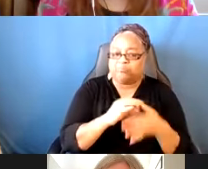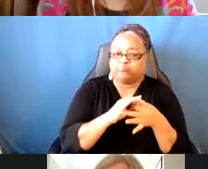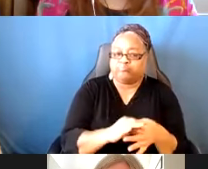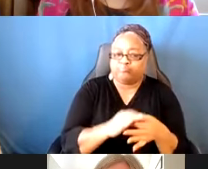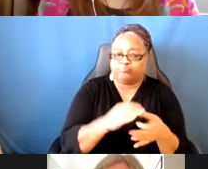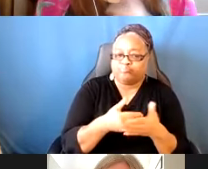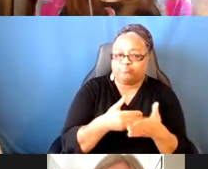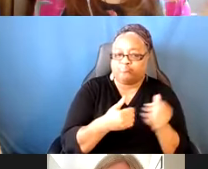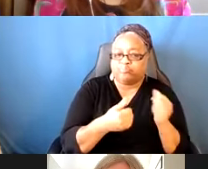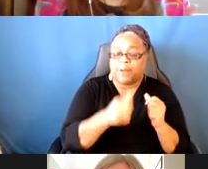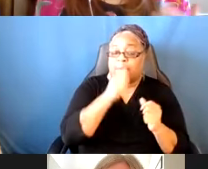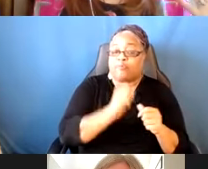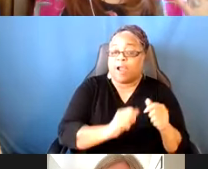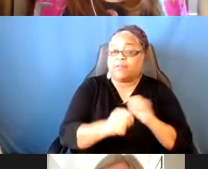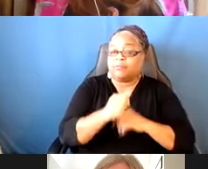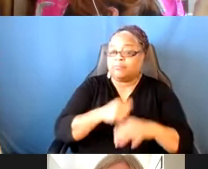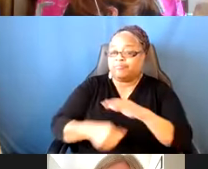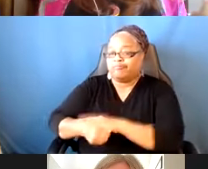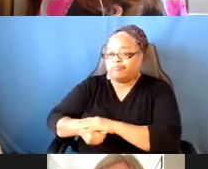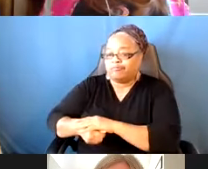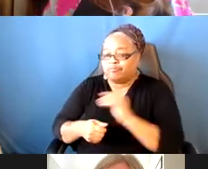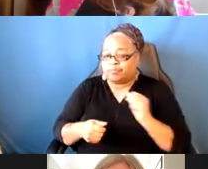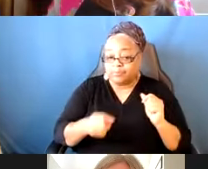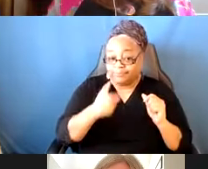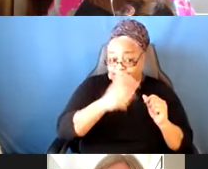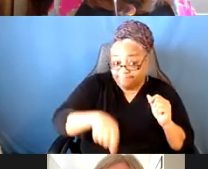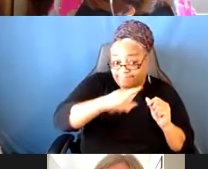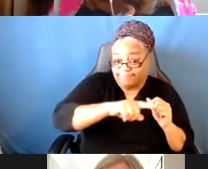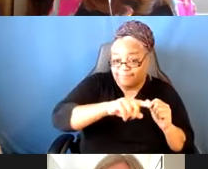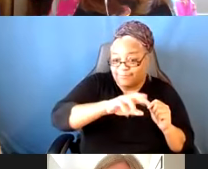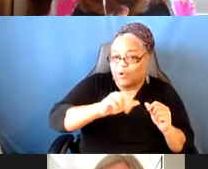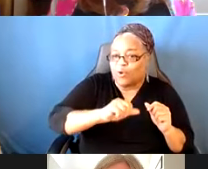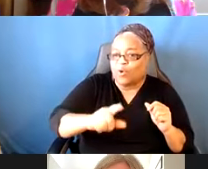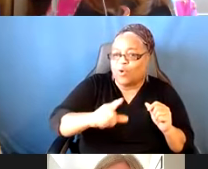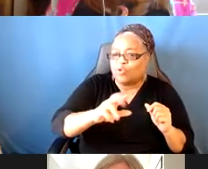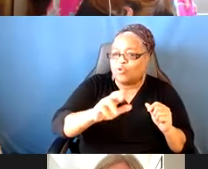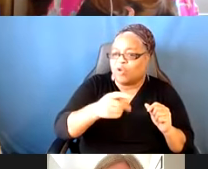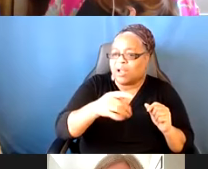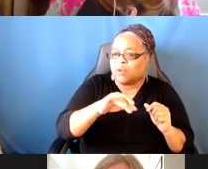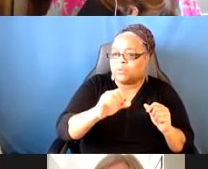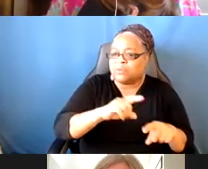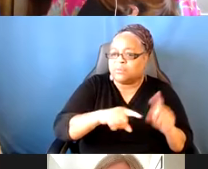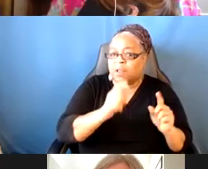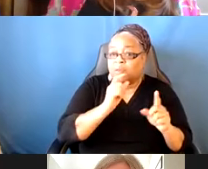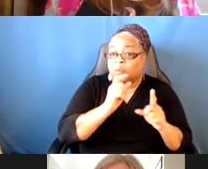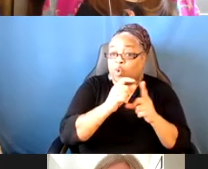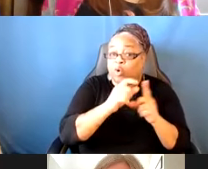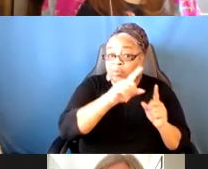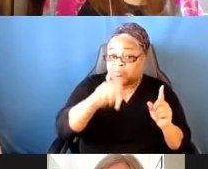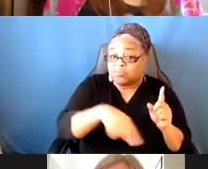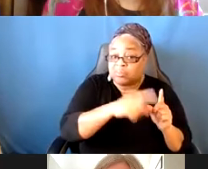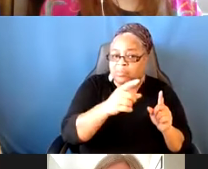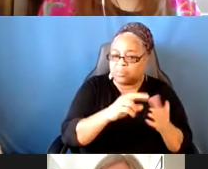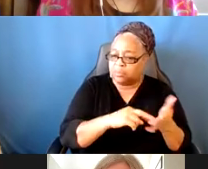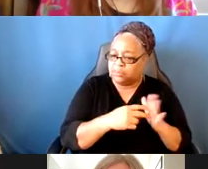retreat. So those are all of the routes, but what do those words mean, right? We are going to figure